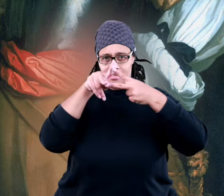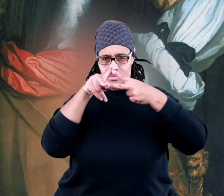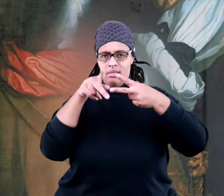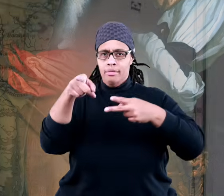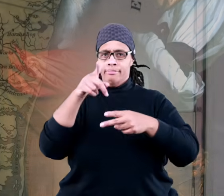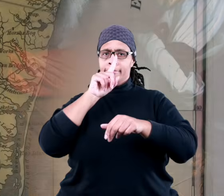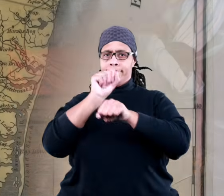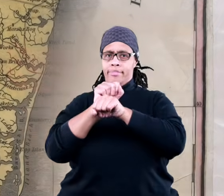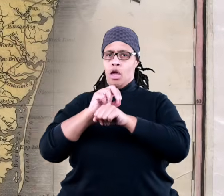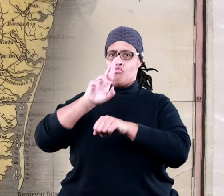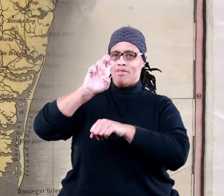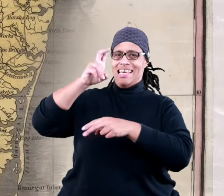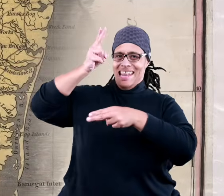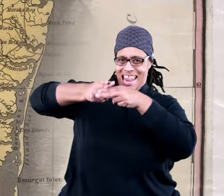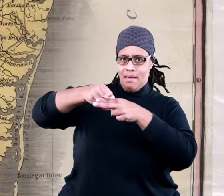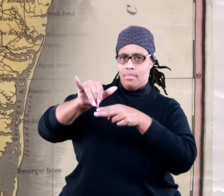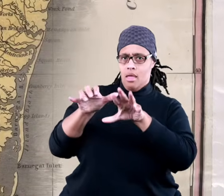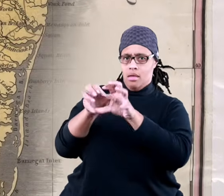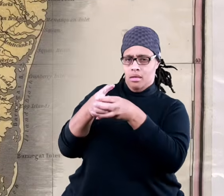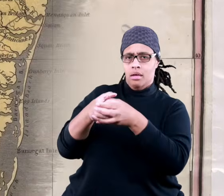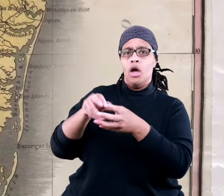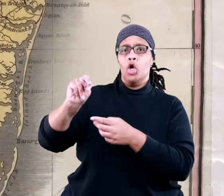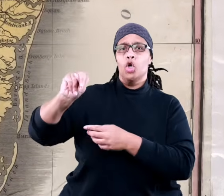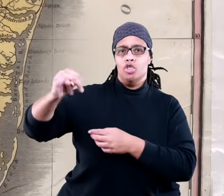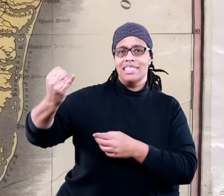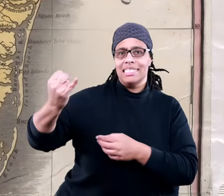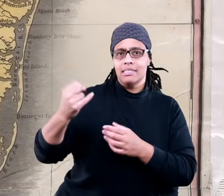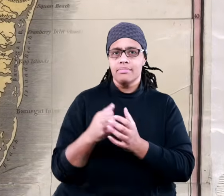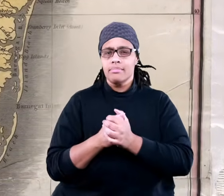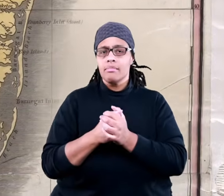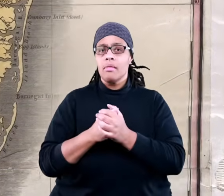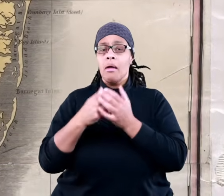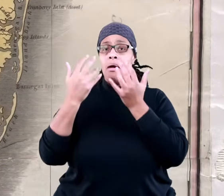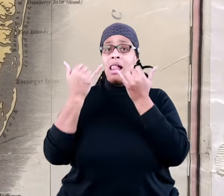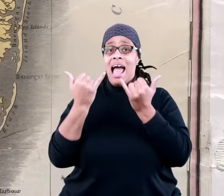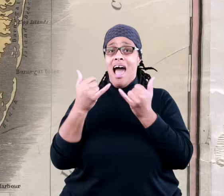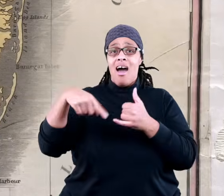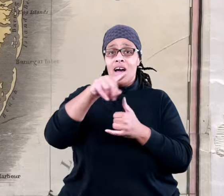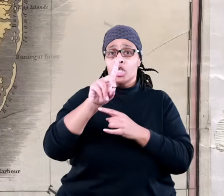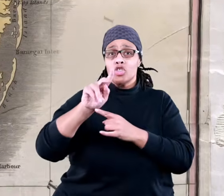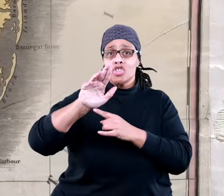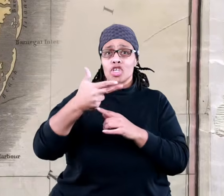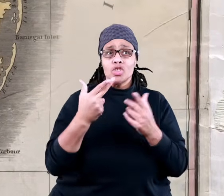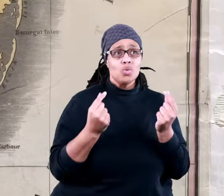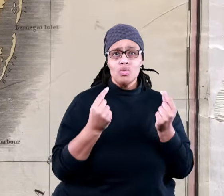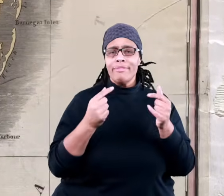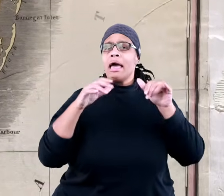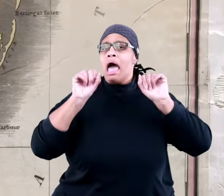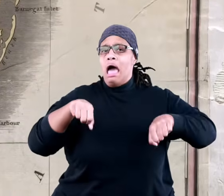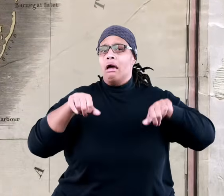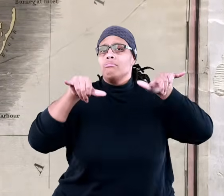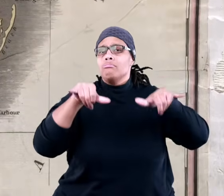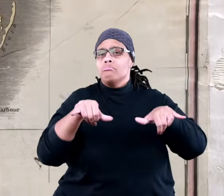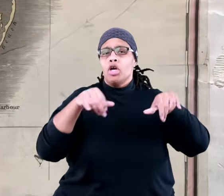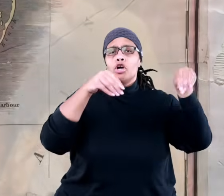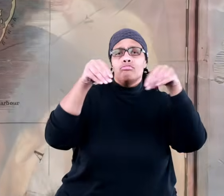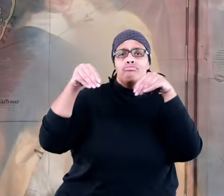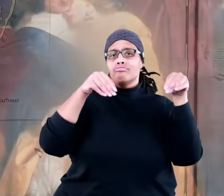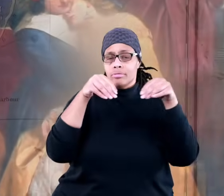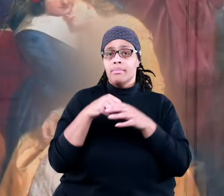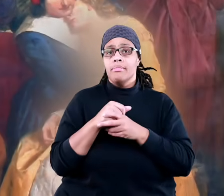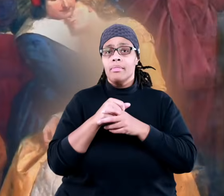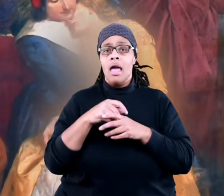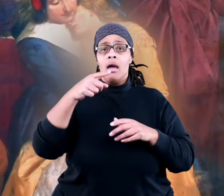New Jersey. Many of the Dutch settlers were permitted to remain and continue their businesses, and the proprietors worked to